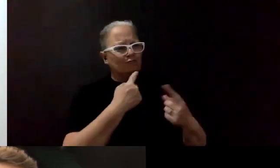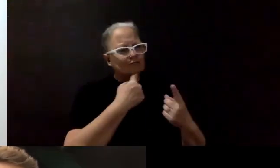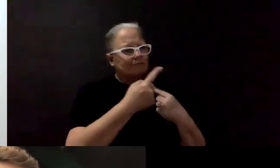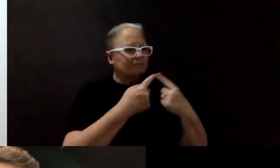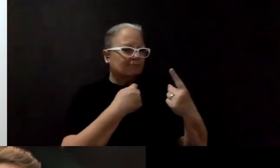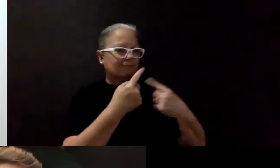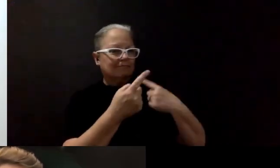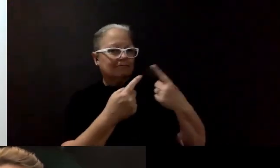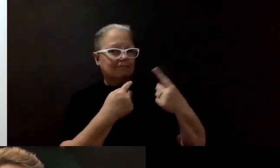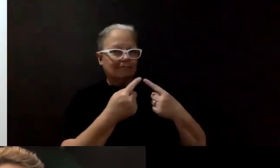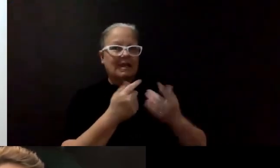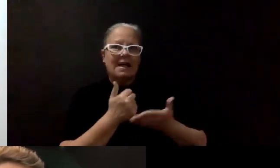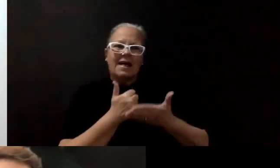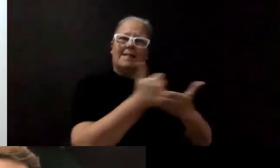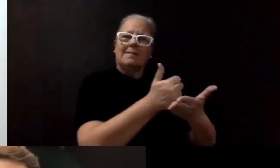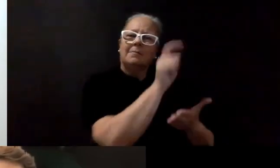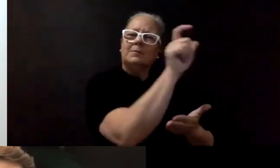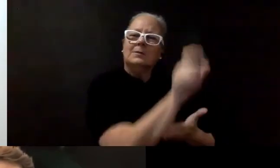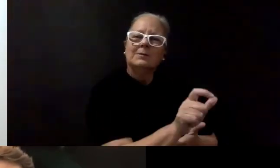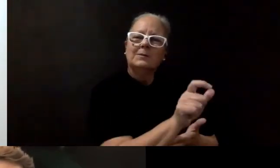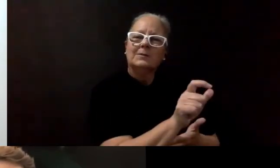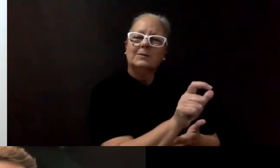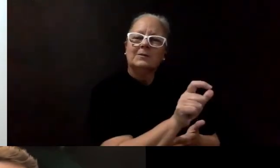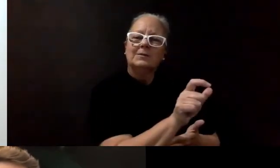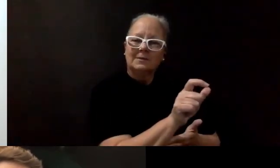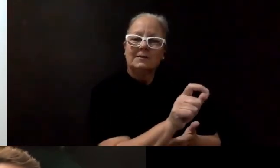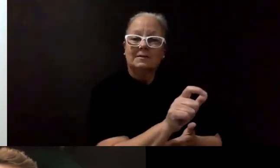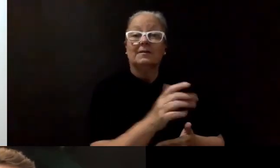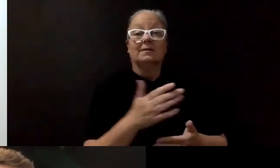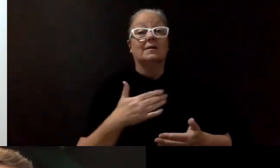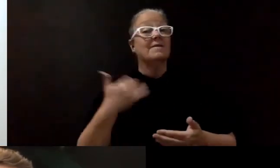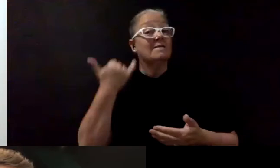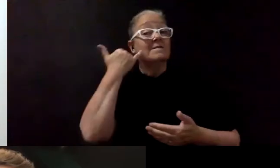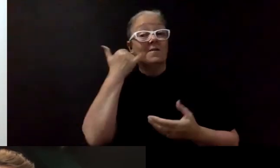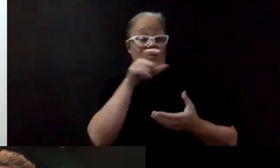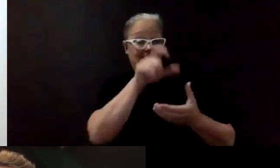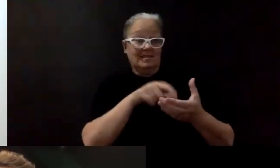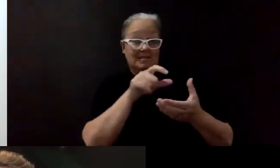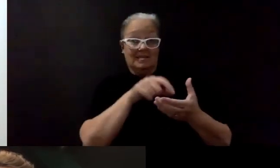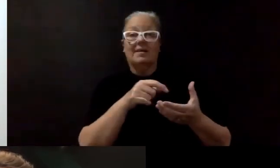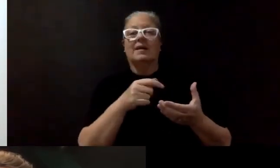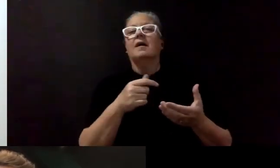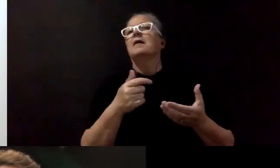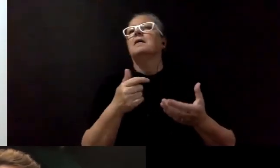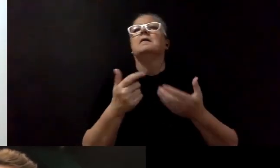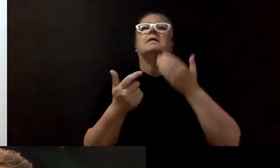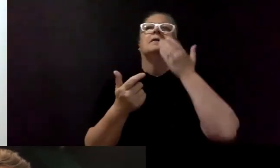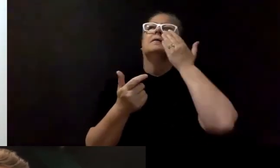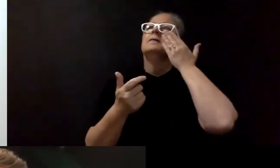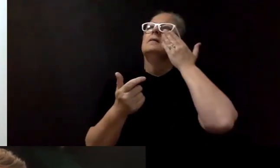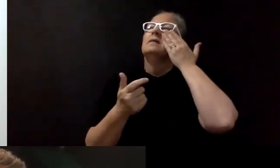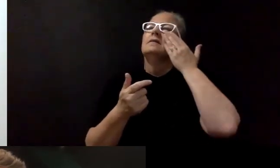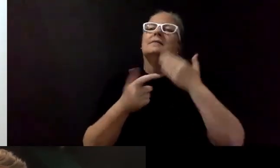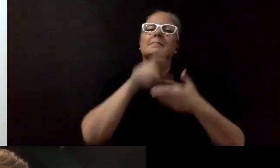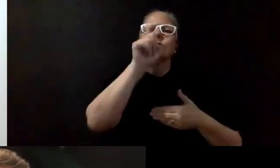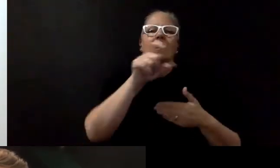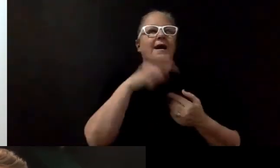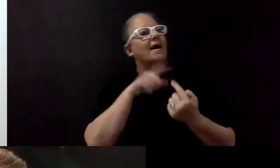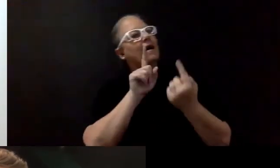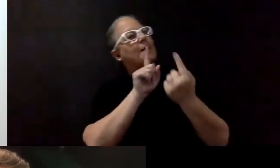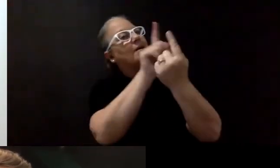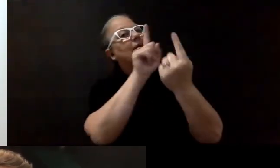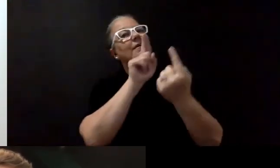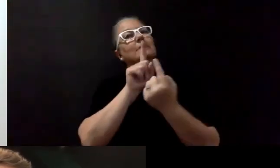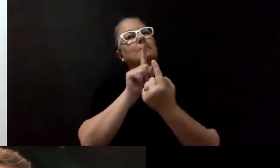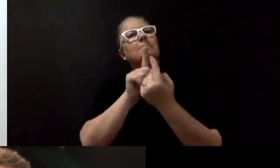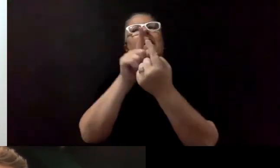have a note on my phone that I always add to whenever some of these people that I've met and have mentored